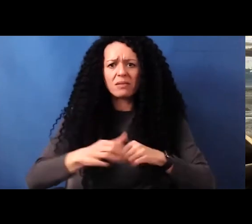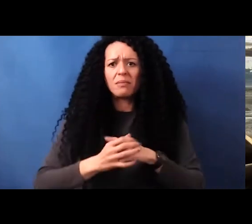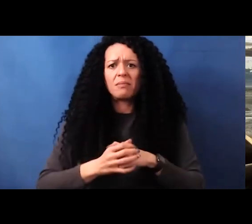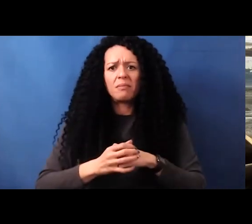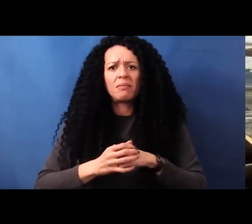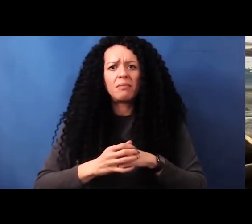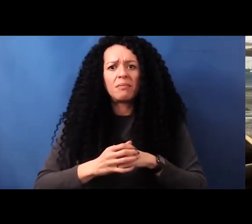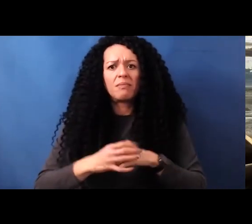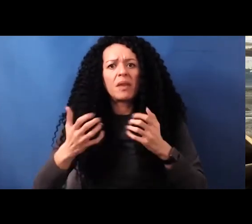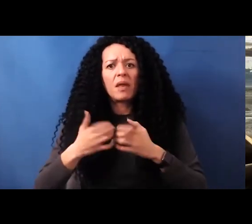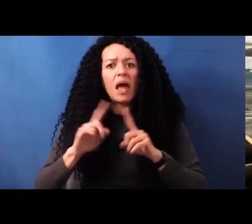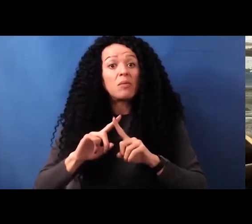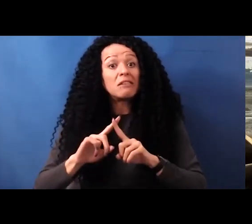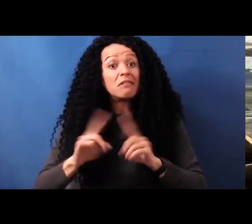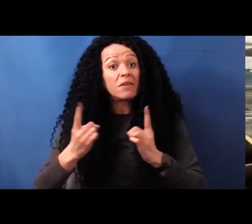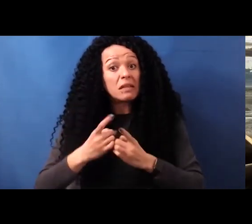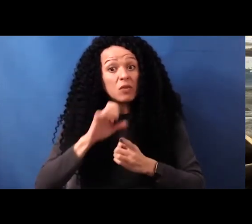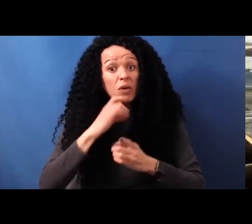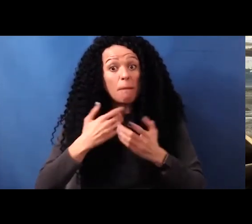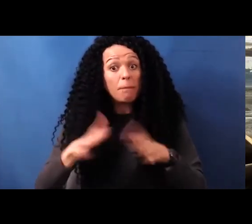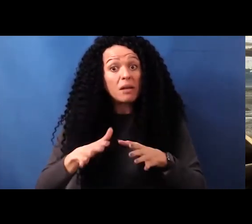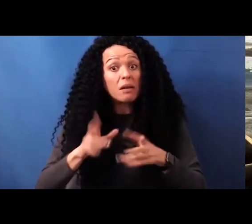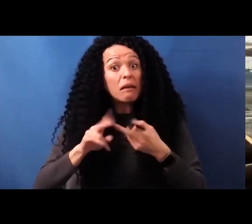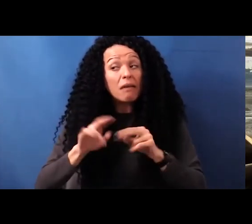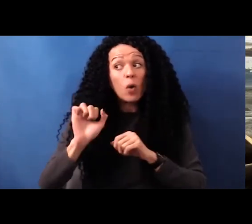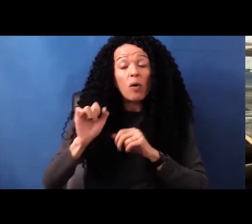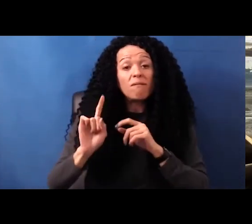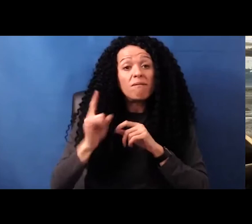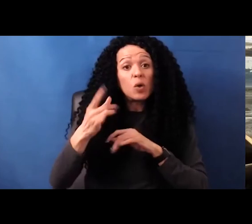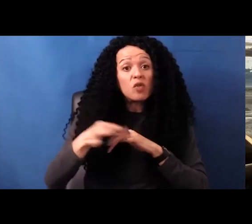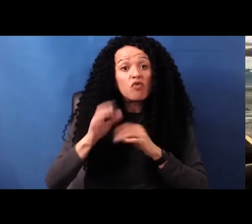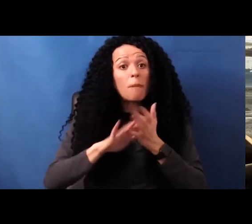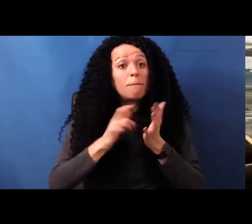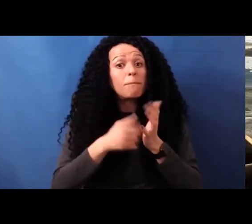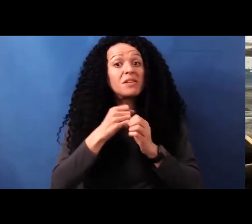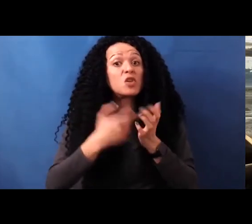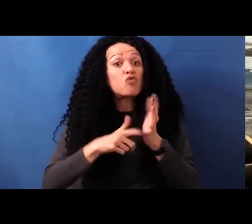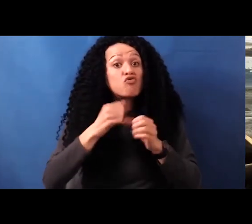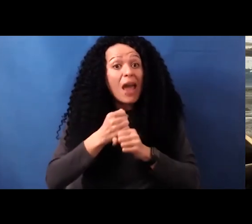How different things would have been for her if her first husband, Mr. Gregg, had lived.